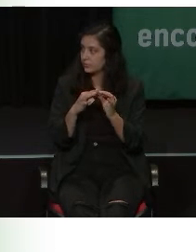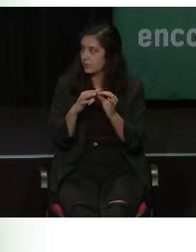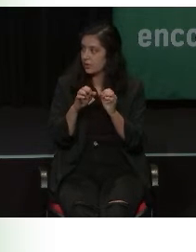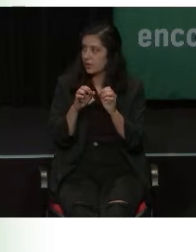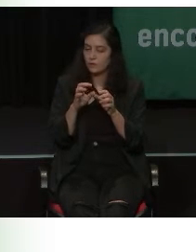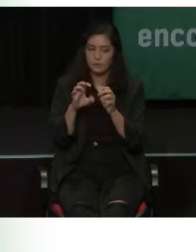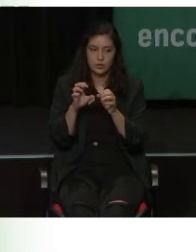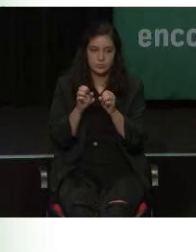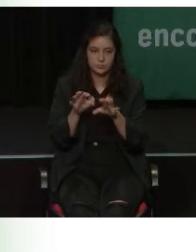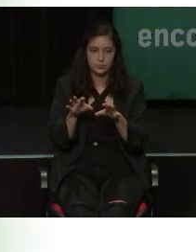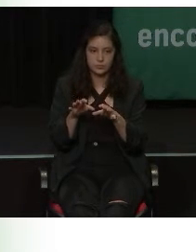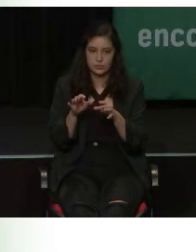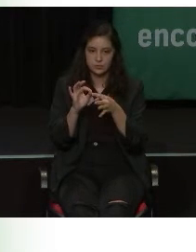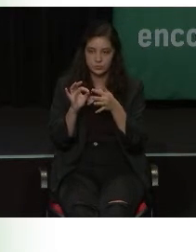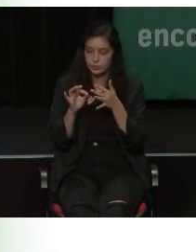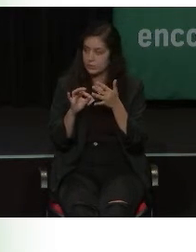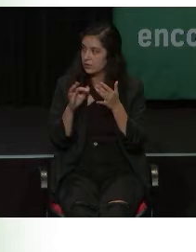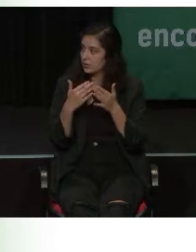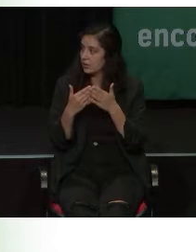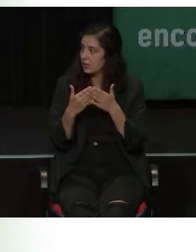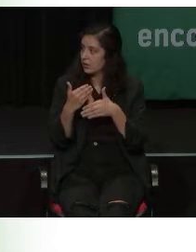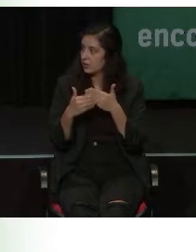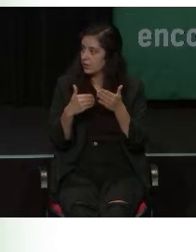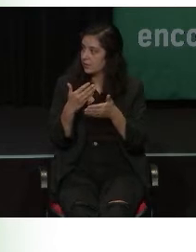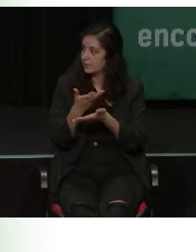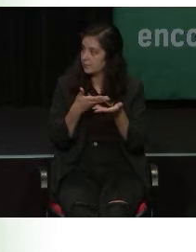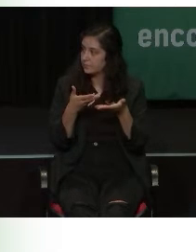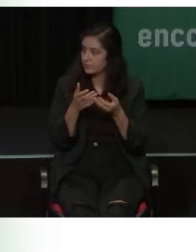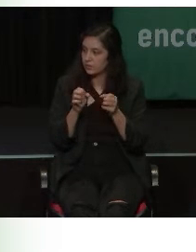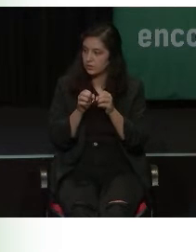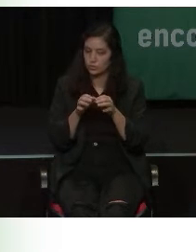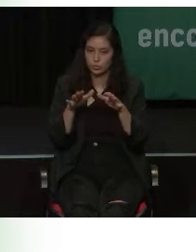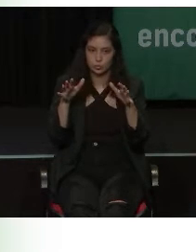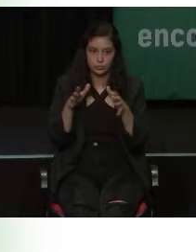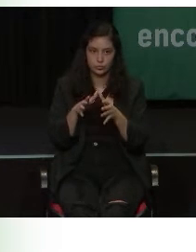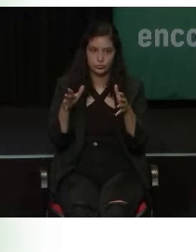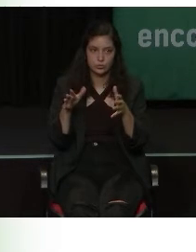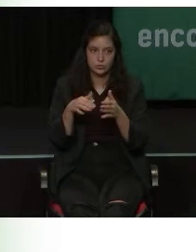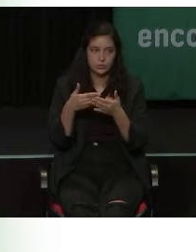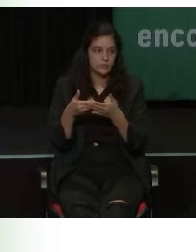spread at each time points, which means there's heterogeneity in the amplitude of the immune response.